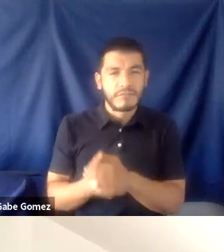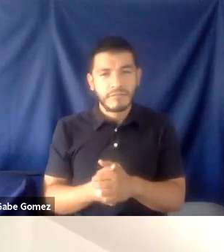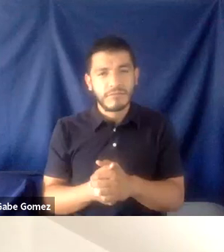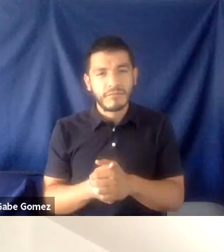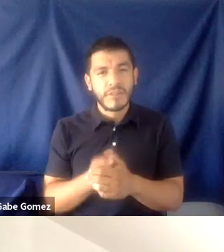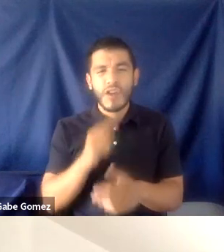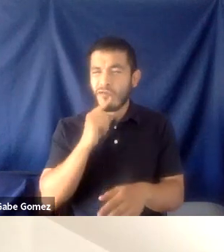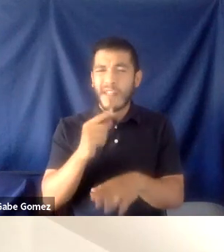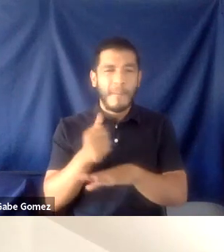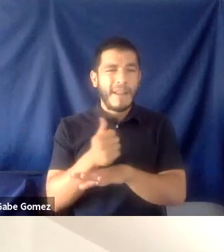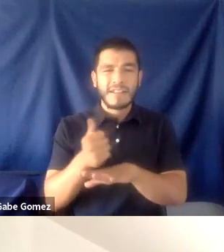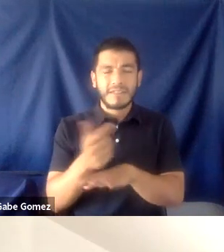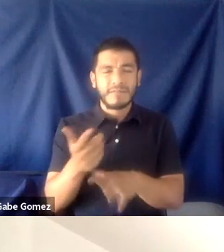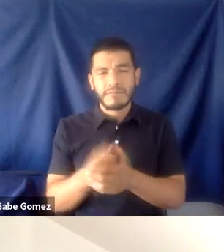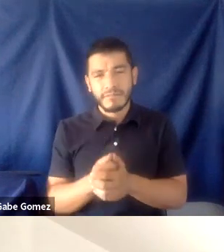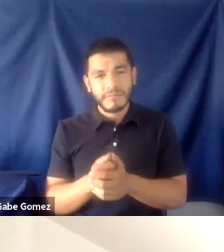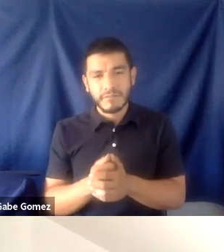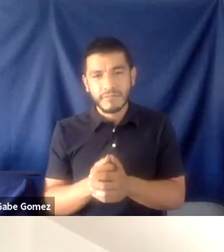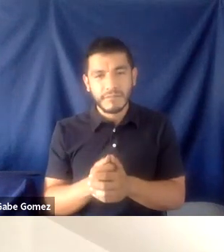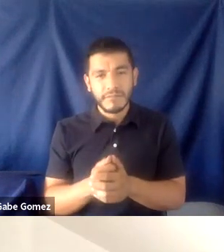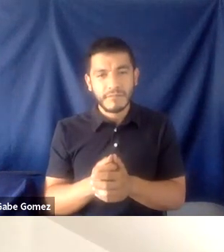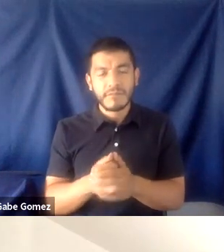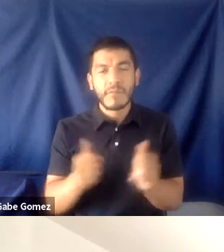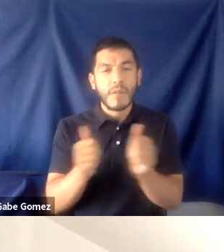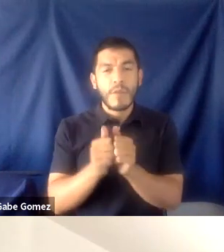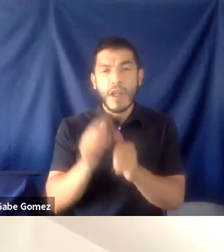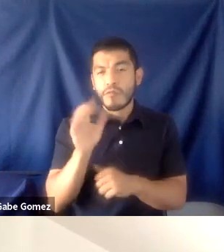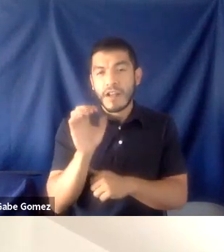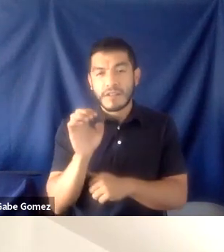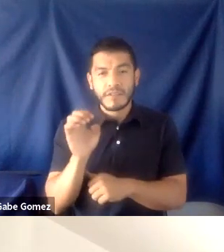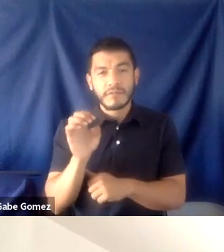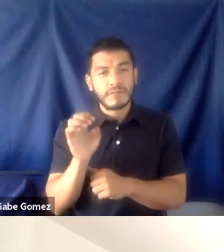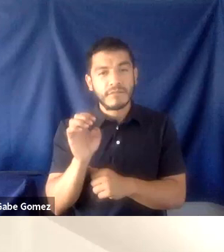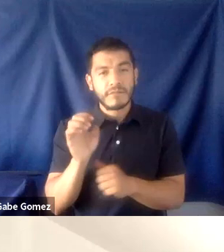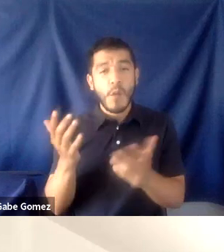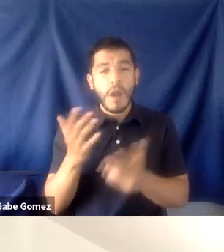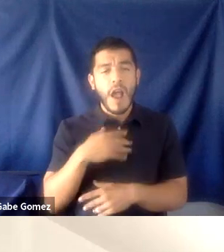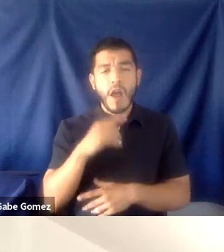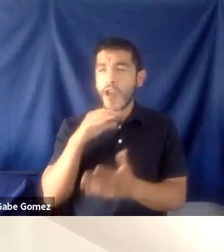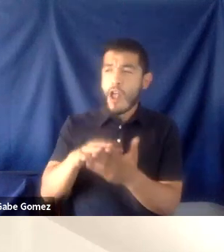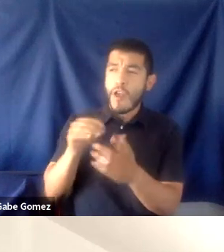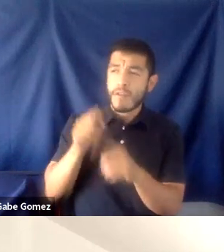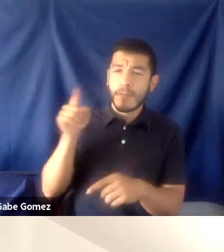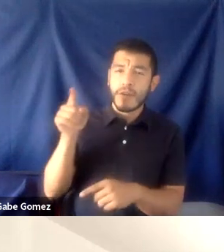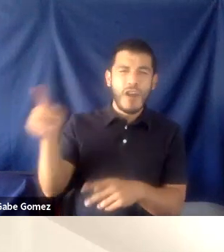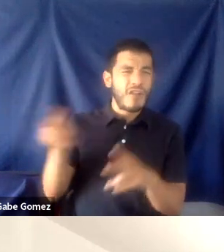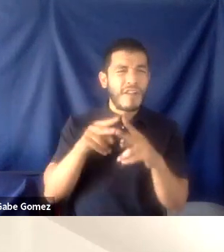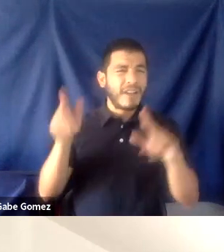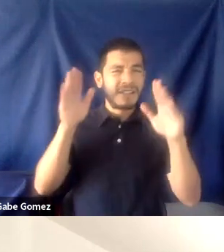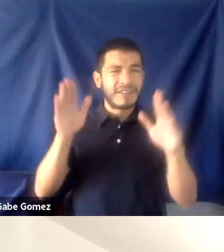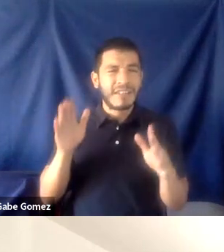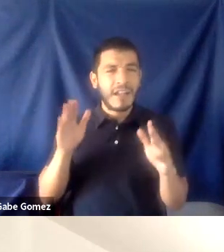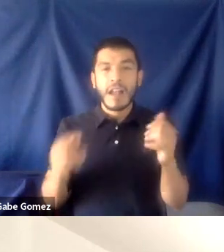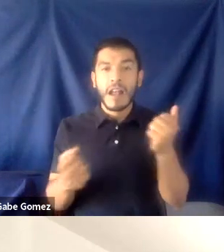so basic, I think. But with Grace, what I really learned from her is that she's such an incredible